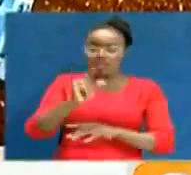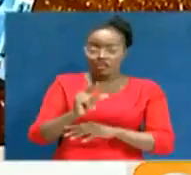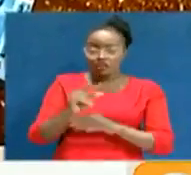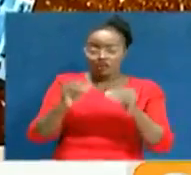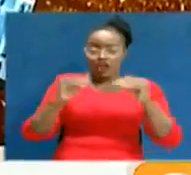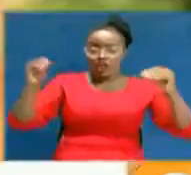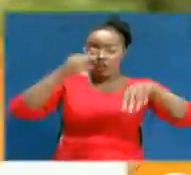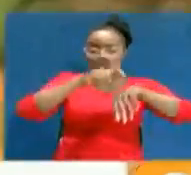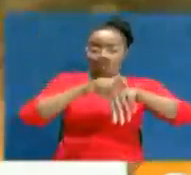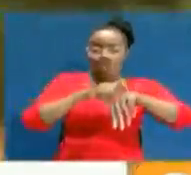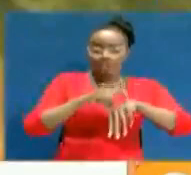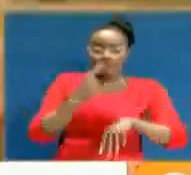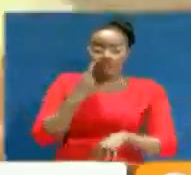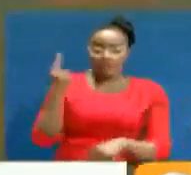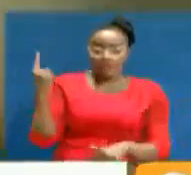now.